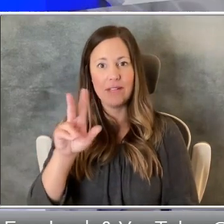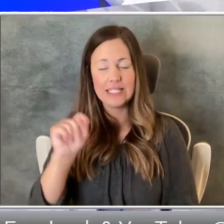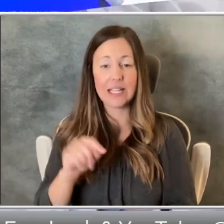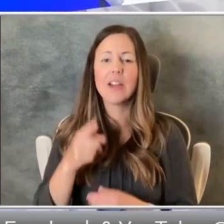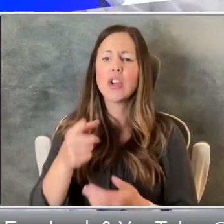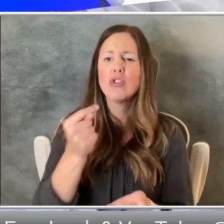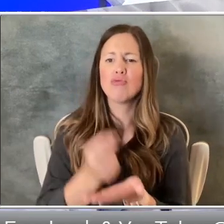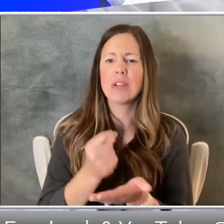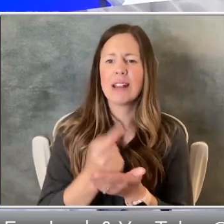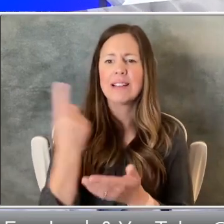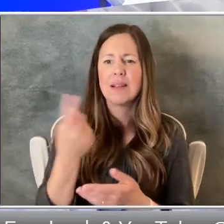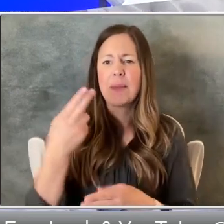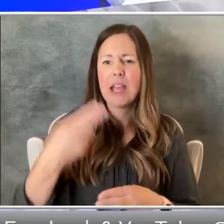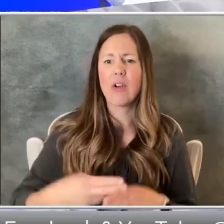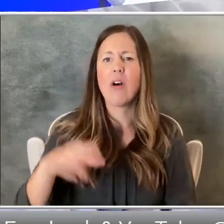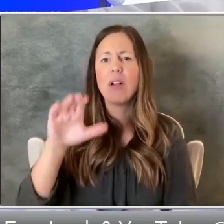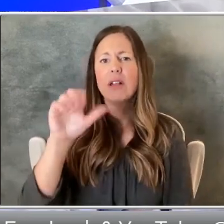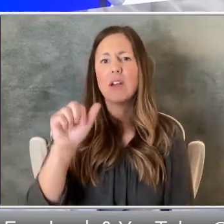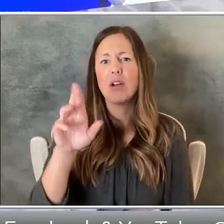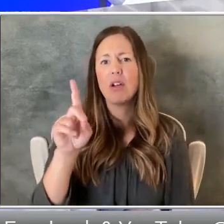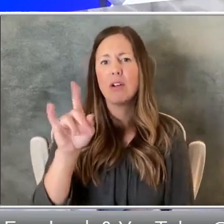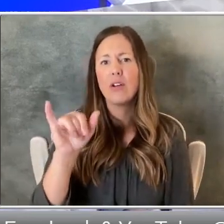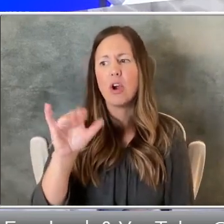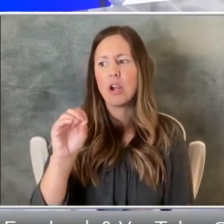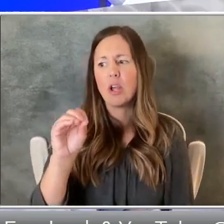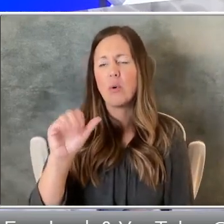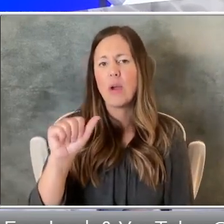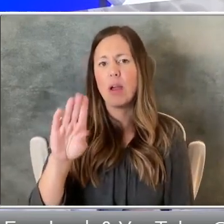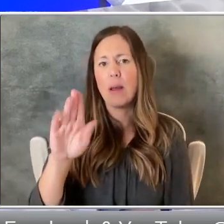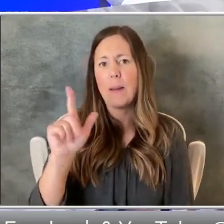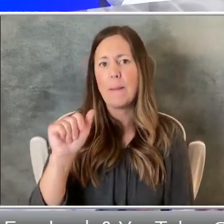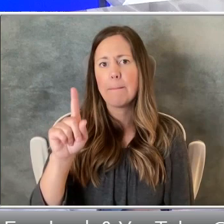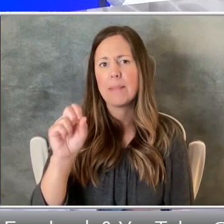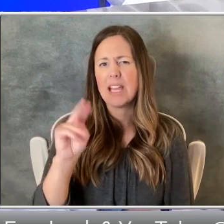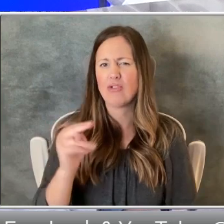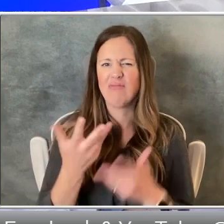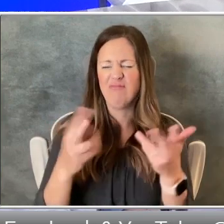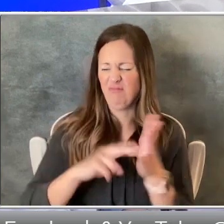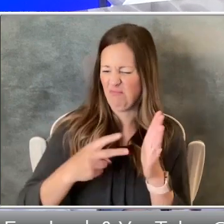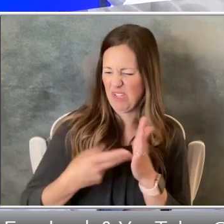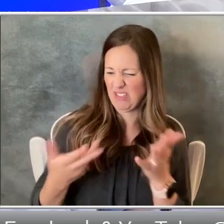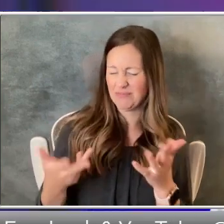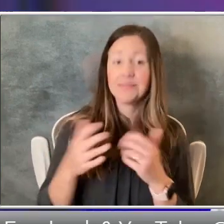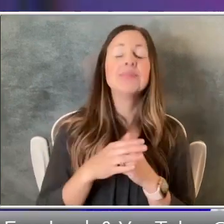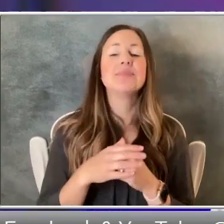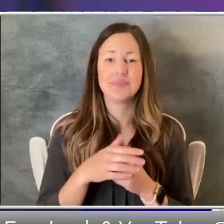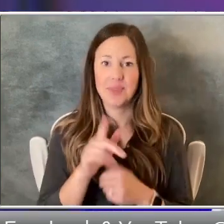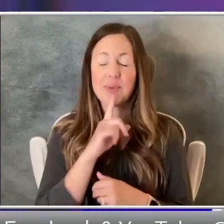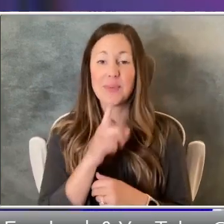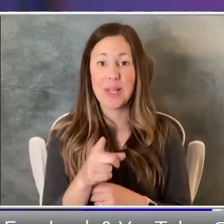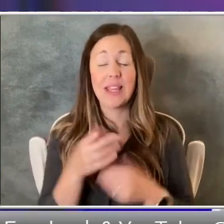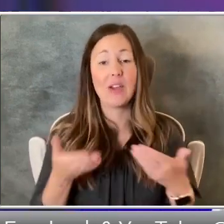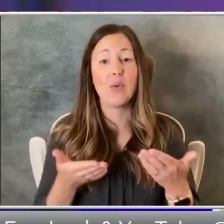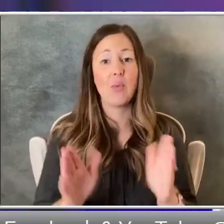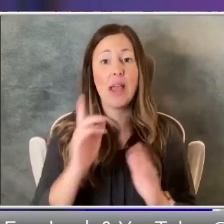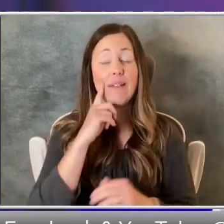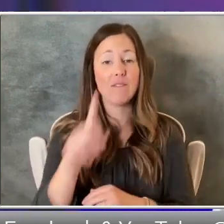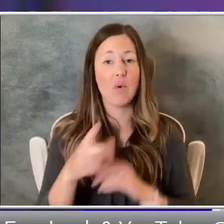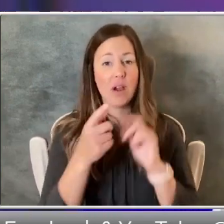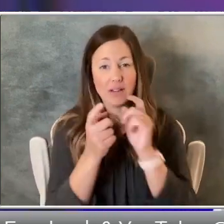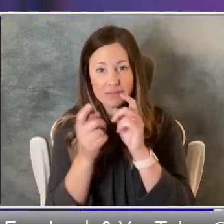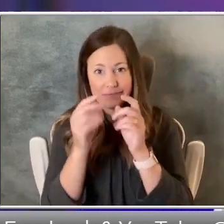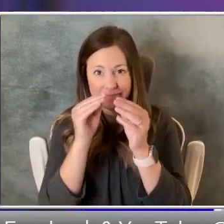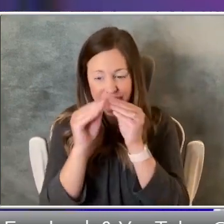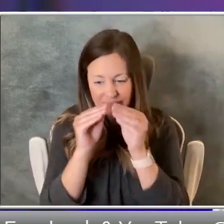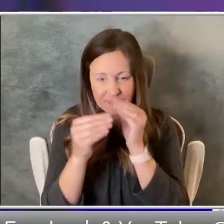a cardioablation. What's an ablation in layman's terms? What are you doing so it's basically a means for modifying the